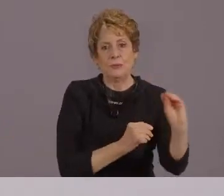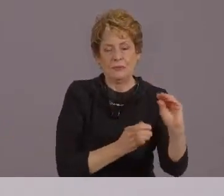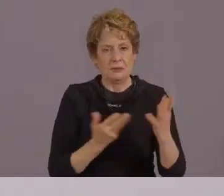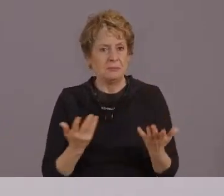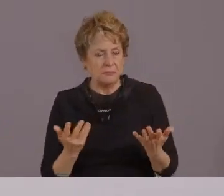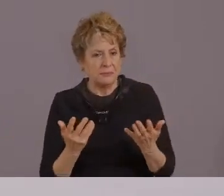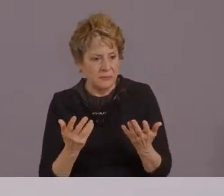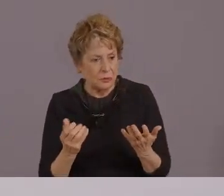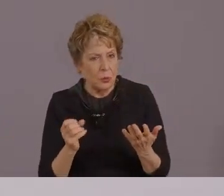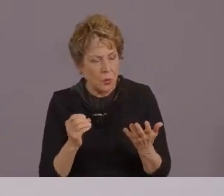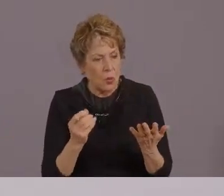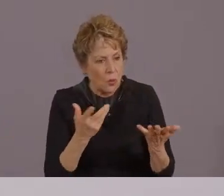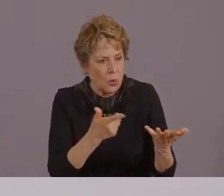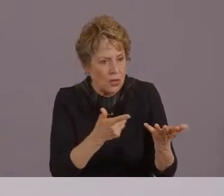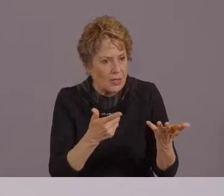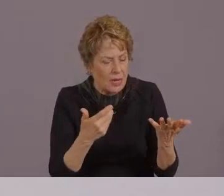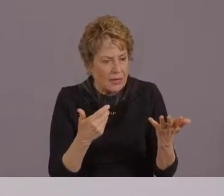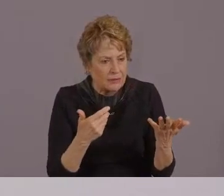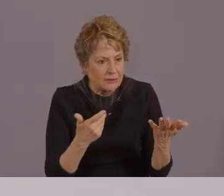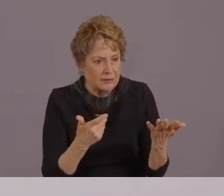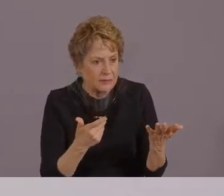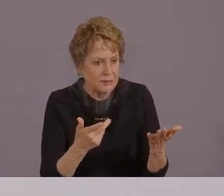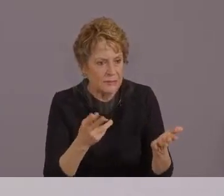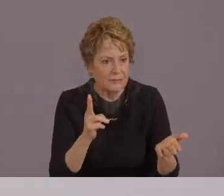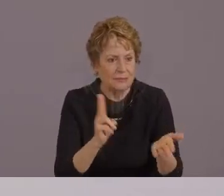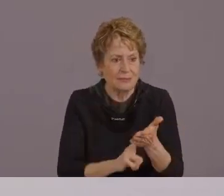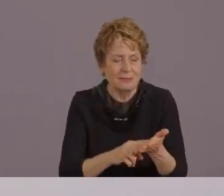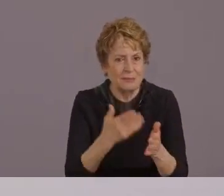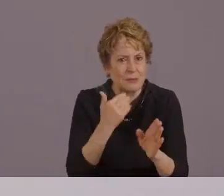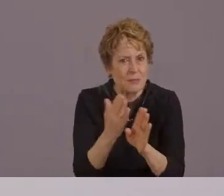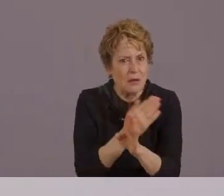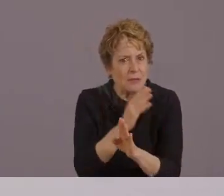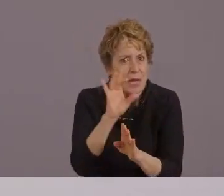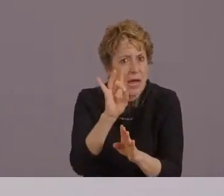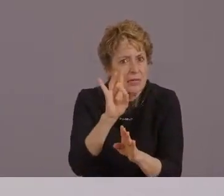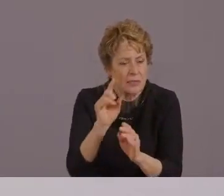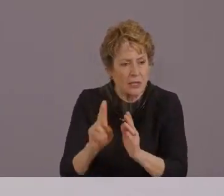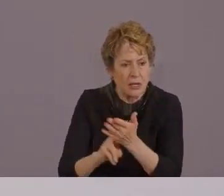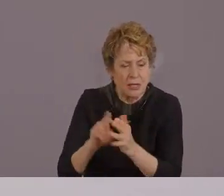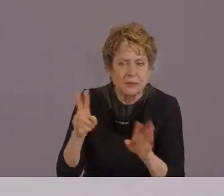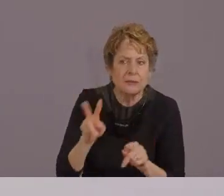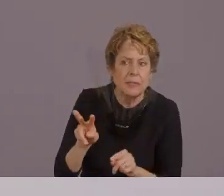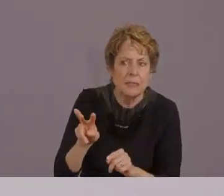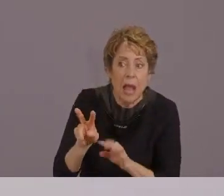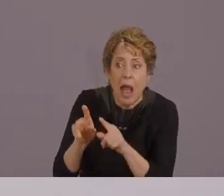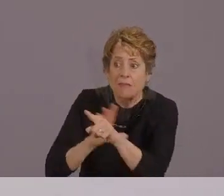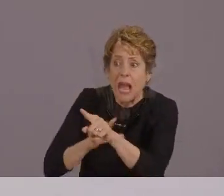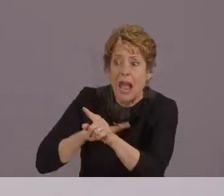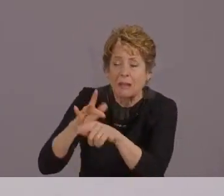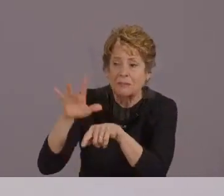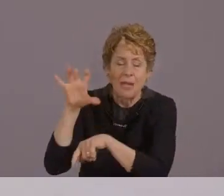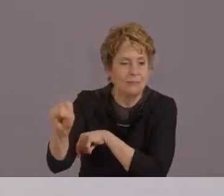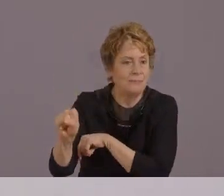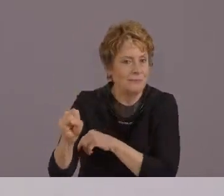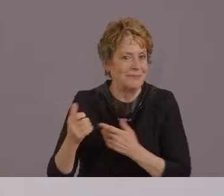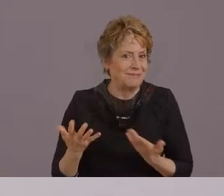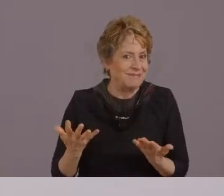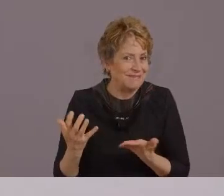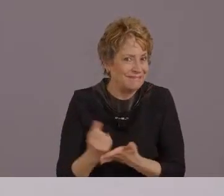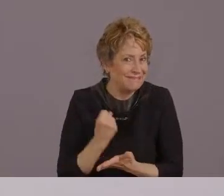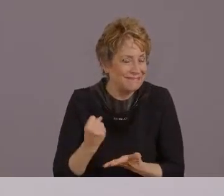8 o'clock during the week, you may find appointments that are there. What we would recommend, though, because that brings up a really good point,